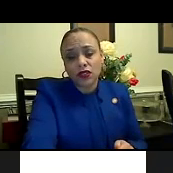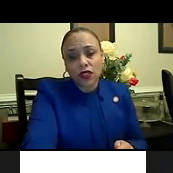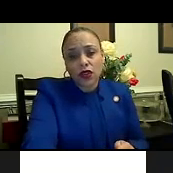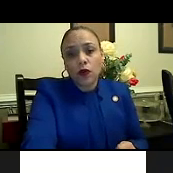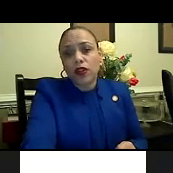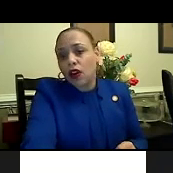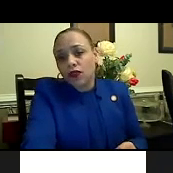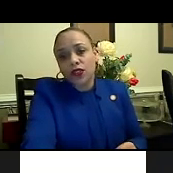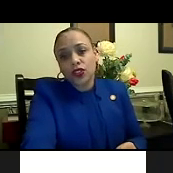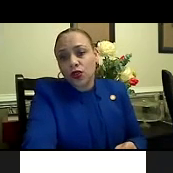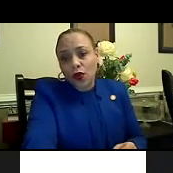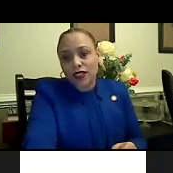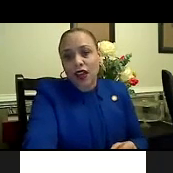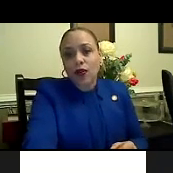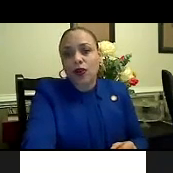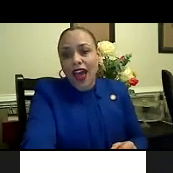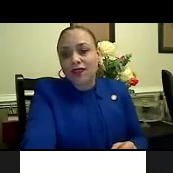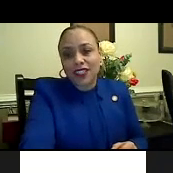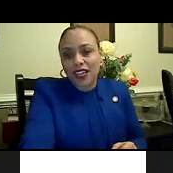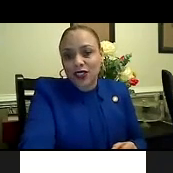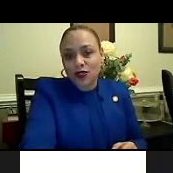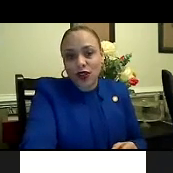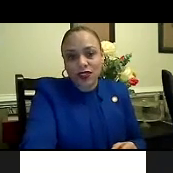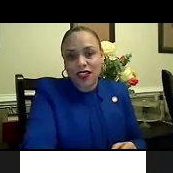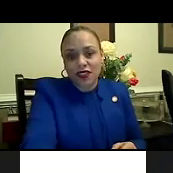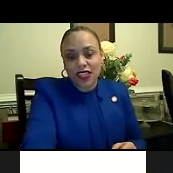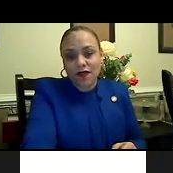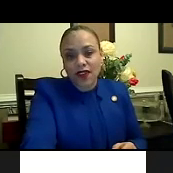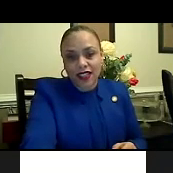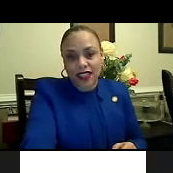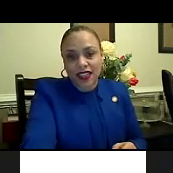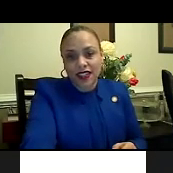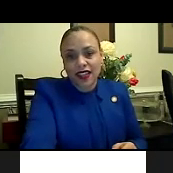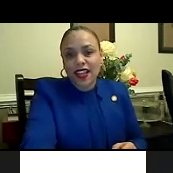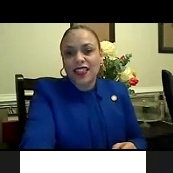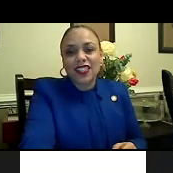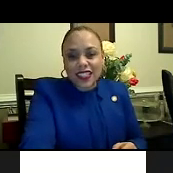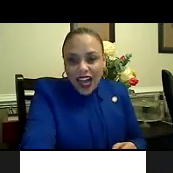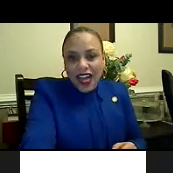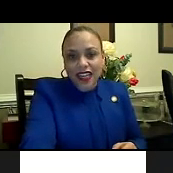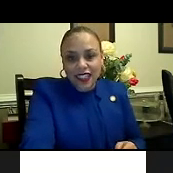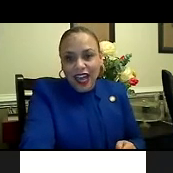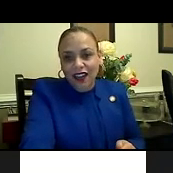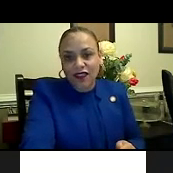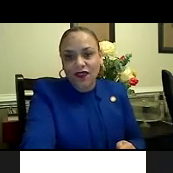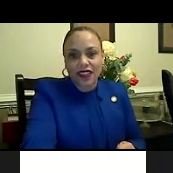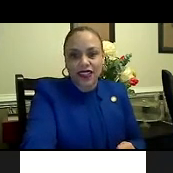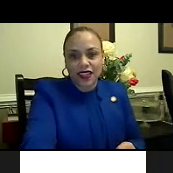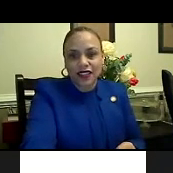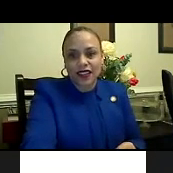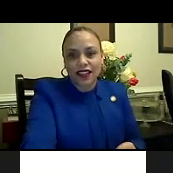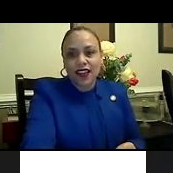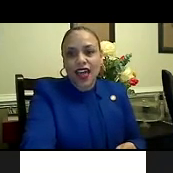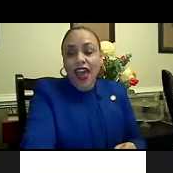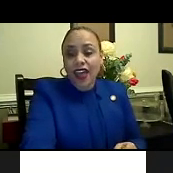Also, what we know for sure is that we will have to take 2 doses of the same vaccine. This is not a live